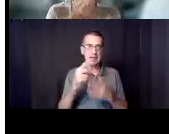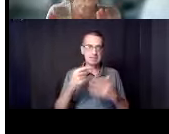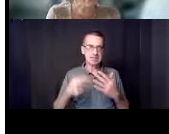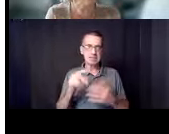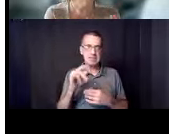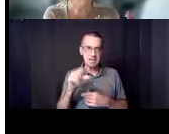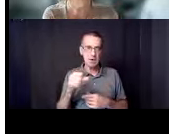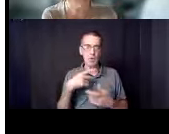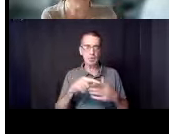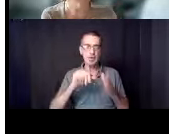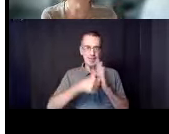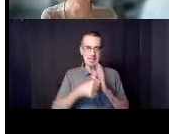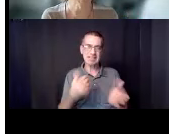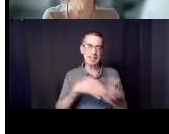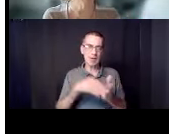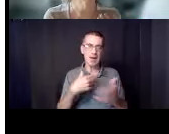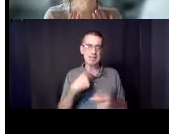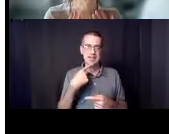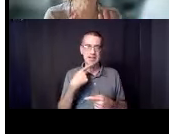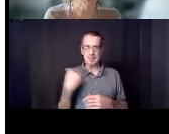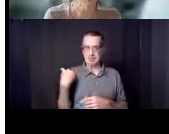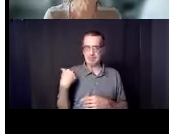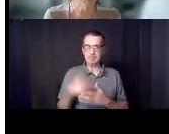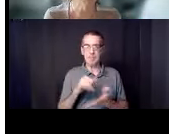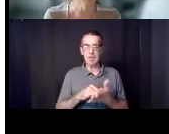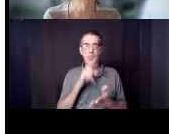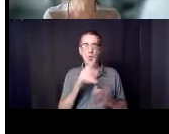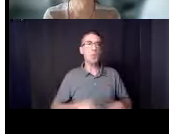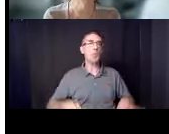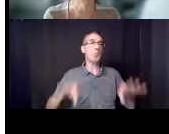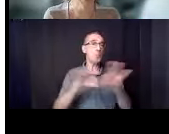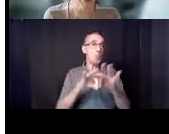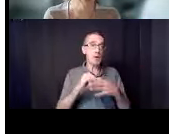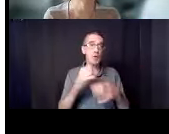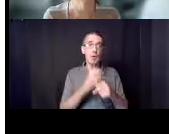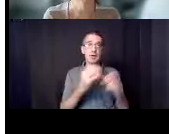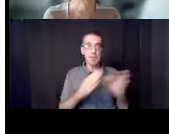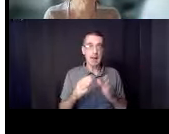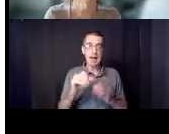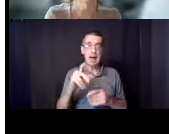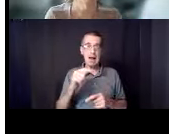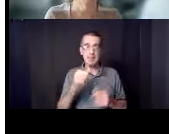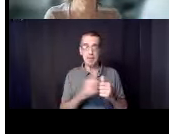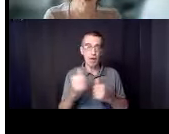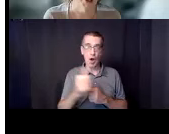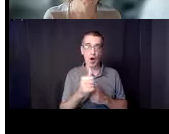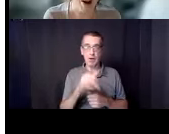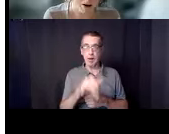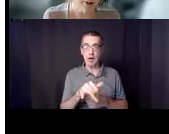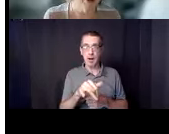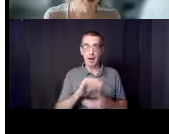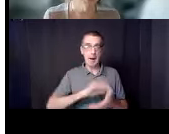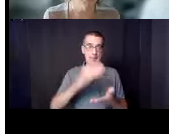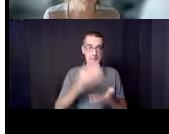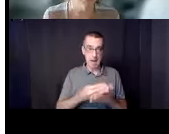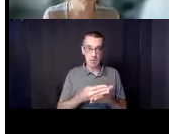want to emphasize again what I said a moment ago. The real importance of the Rescue Plan Act, beyond the